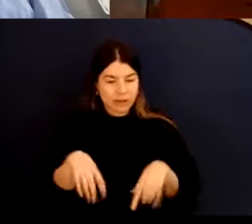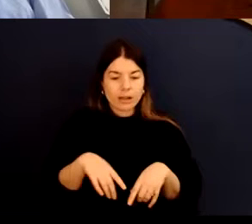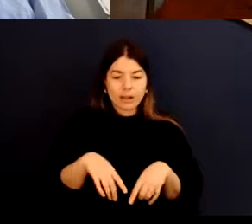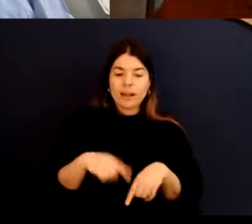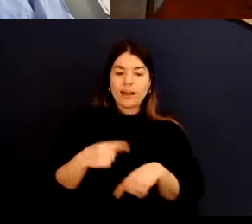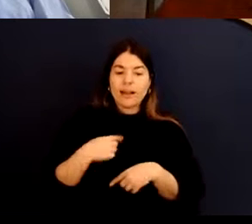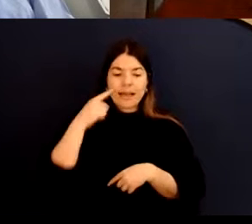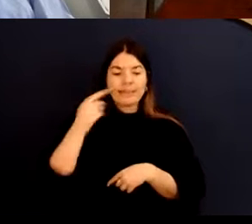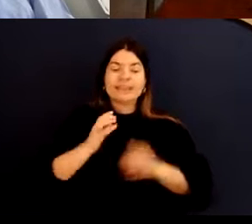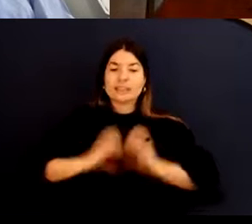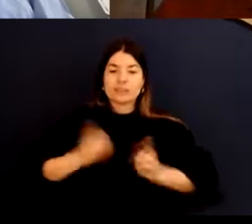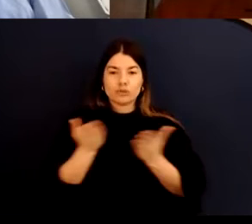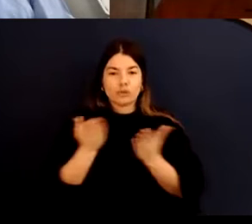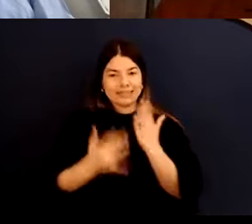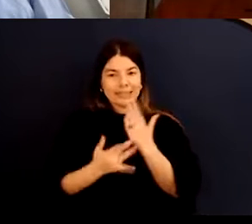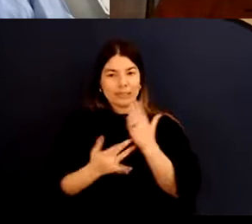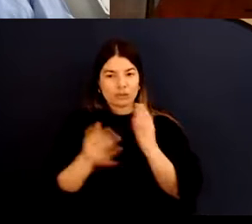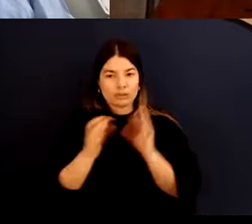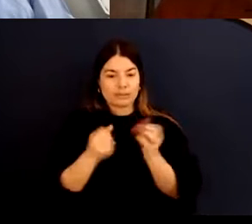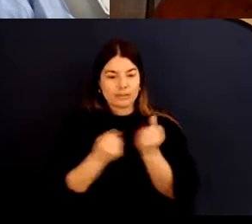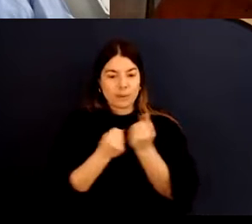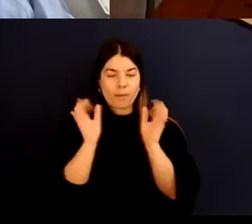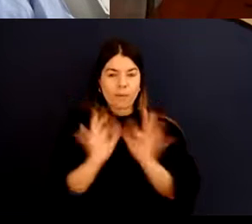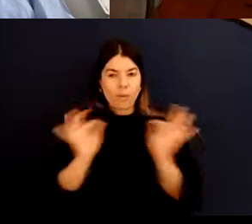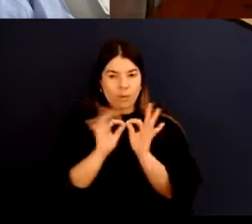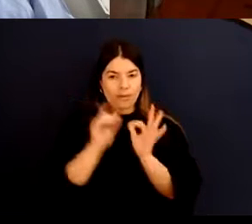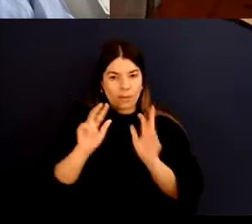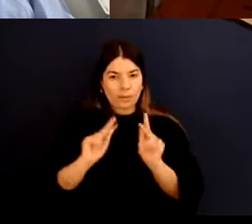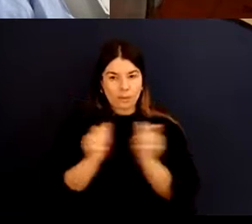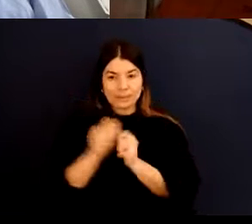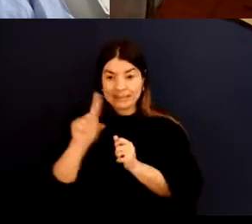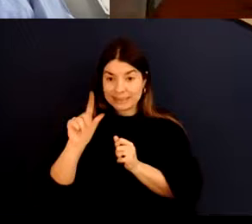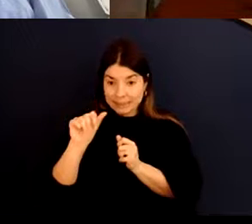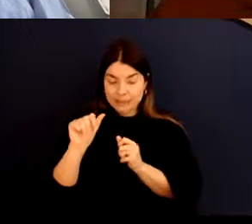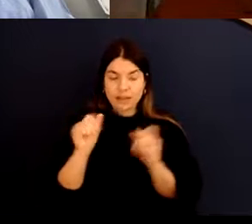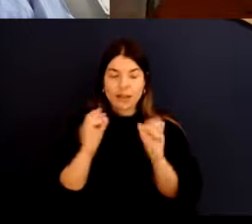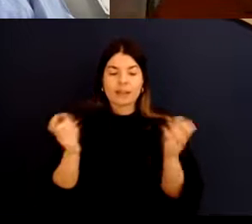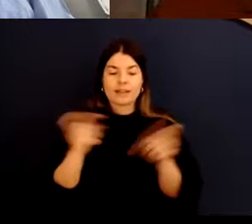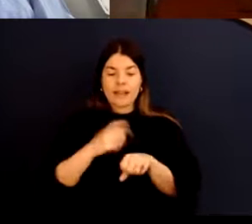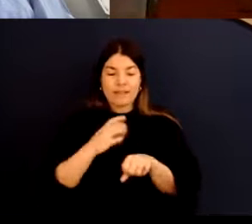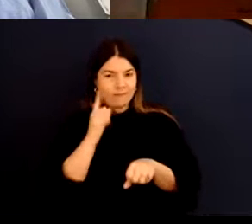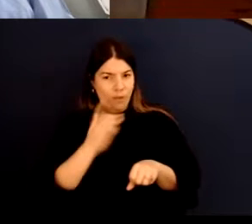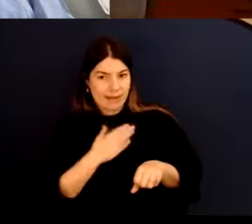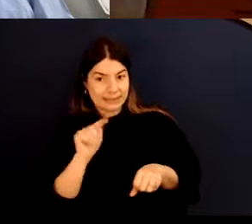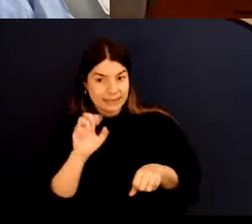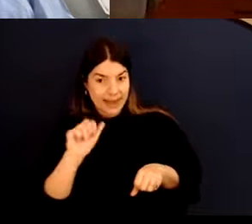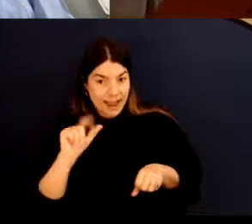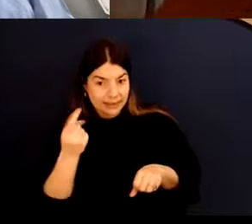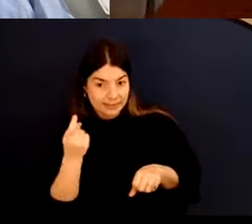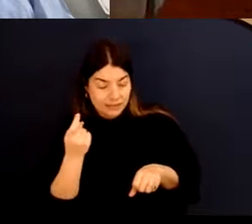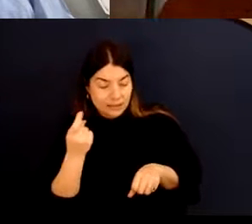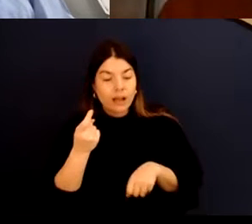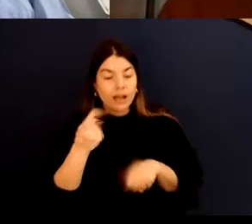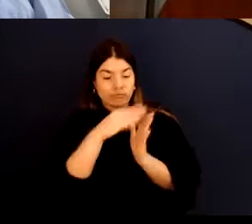service and technical support for customers with disabilities. A lot of times I do taxes, and sometimes people